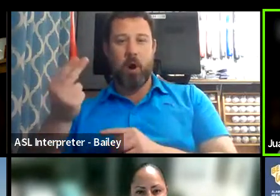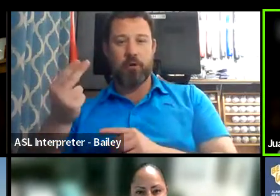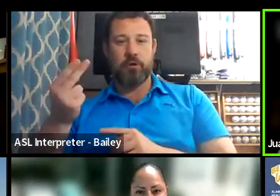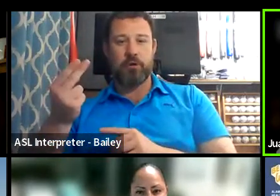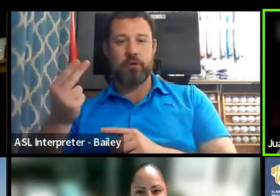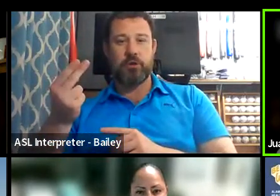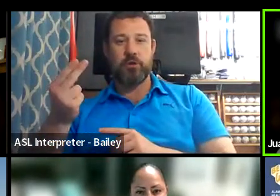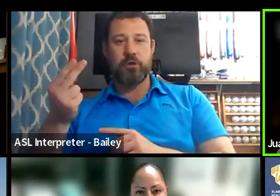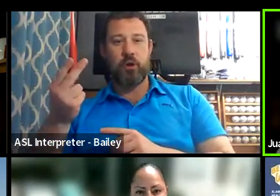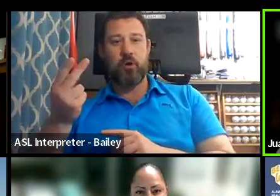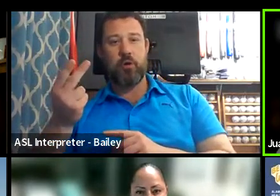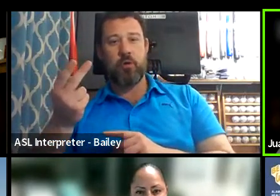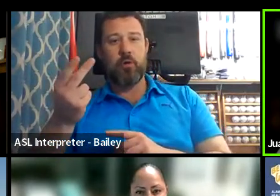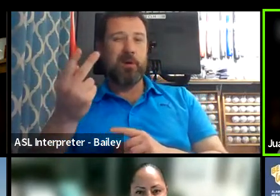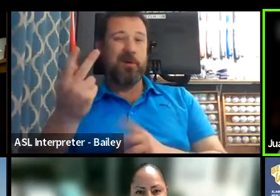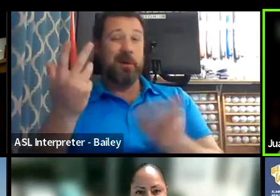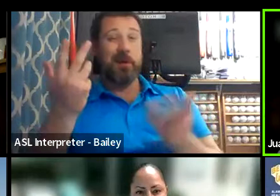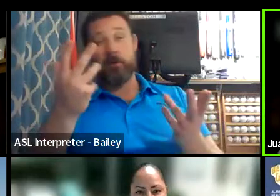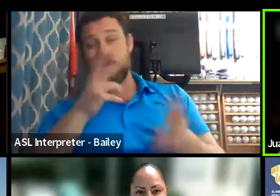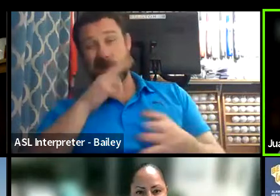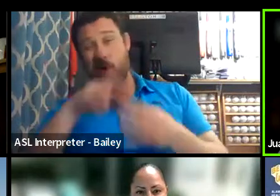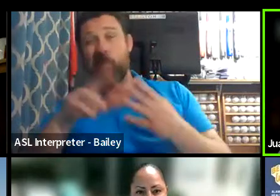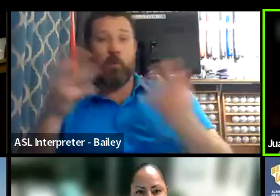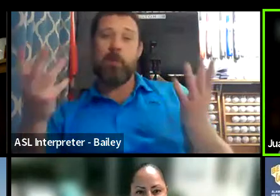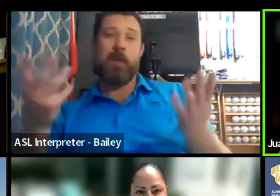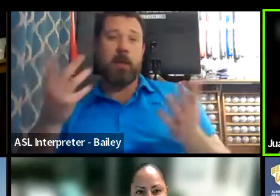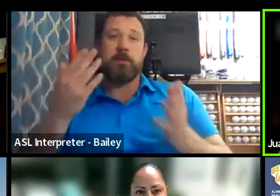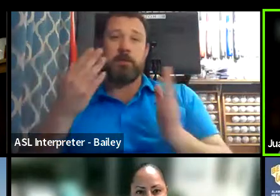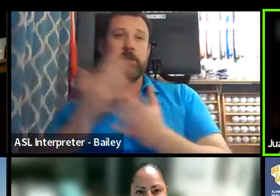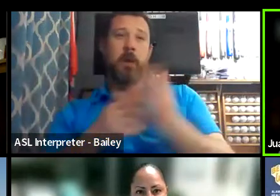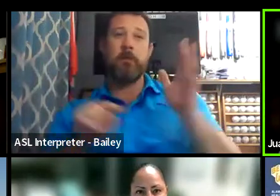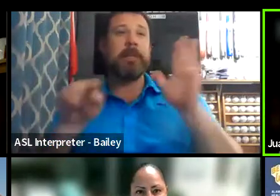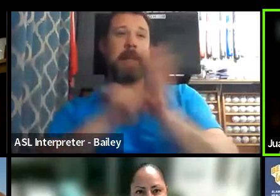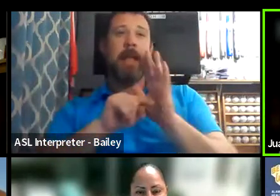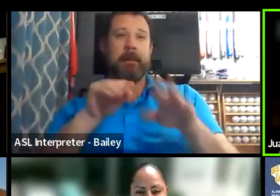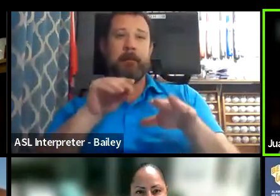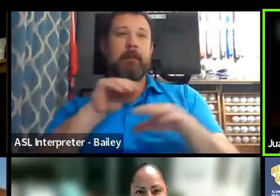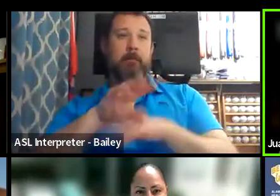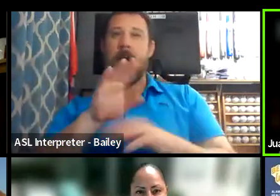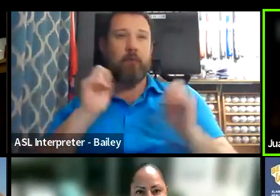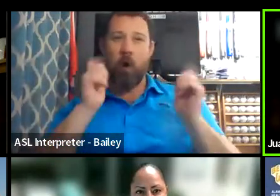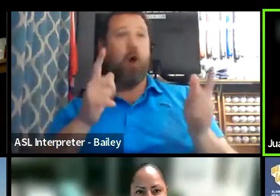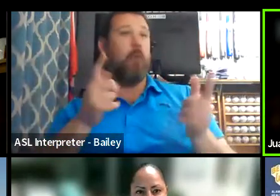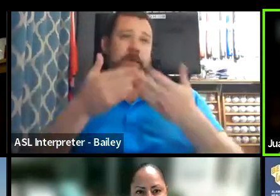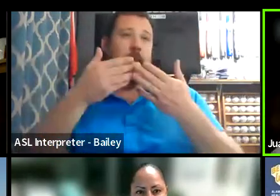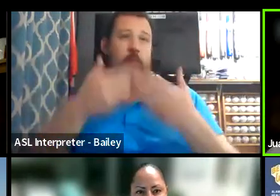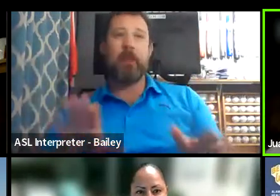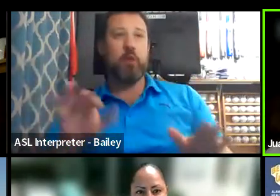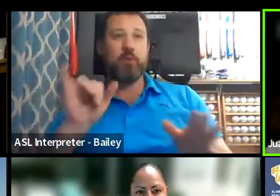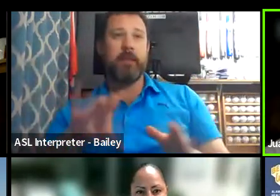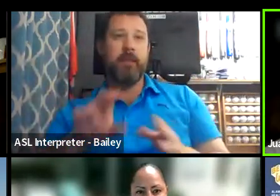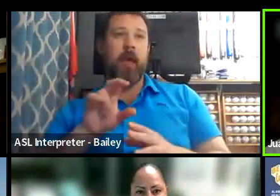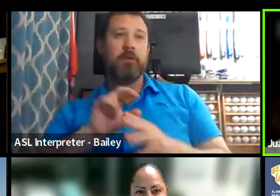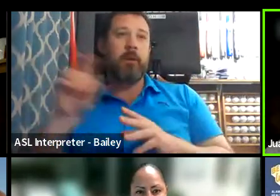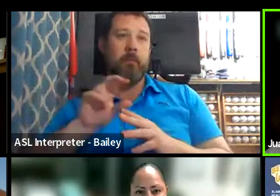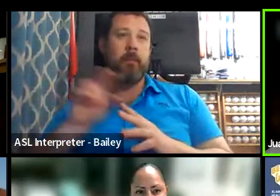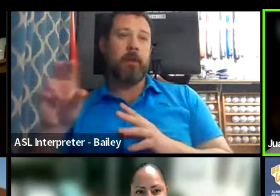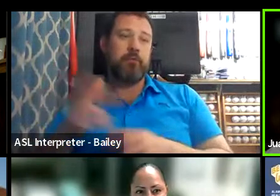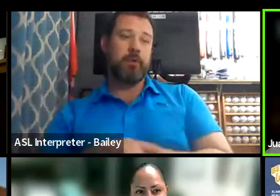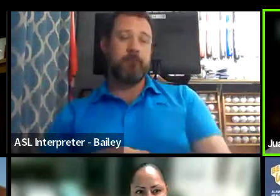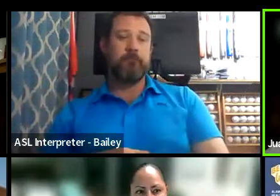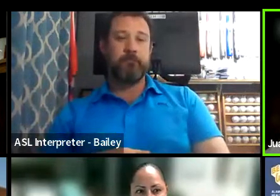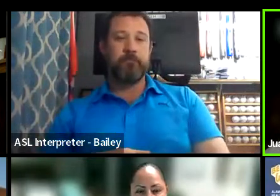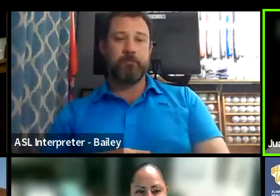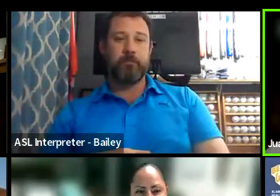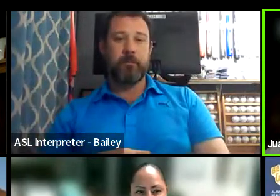consequence, there will be some type of negative impact for all individuals because they will be losing that supplementary issuance.